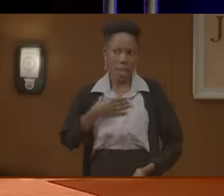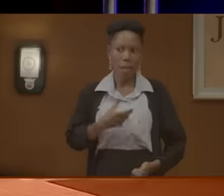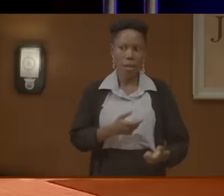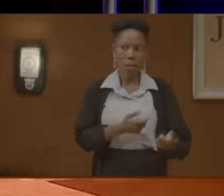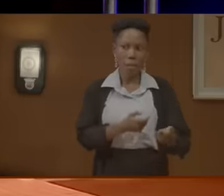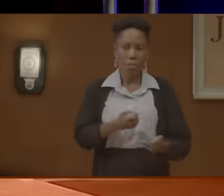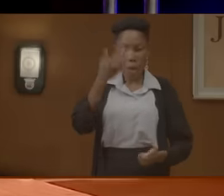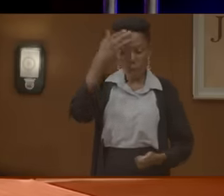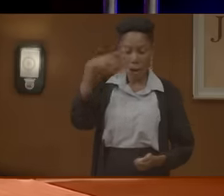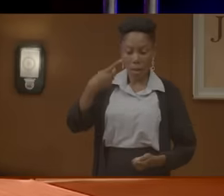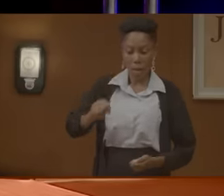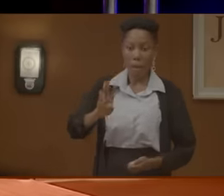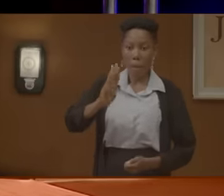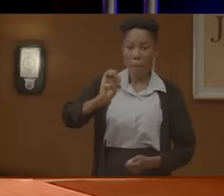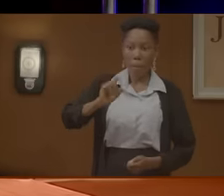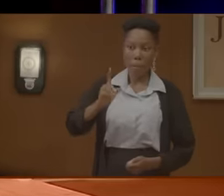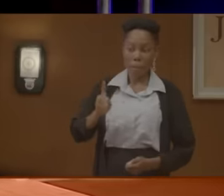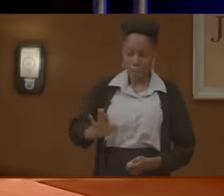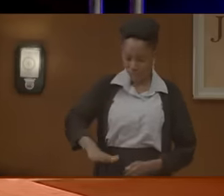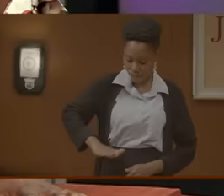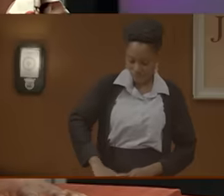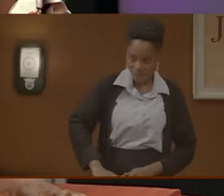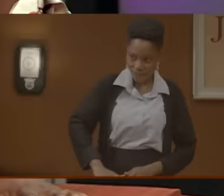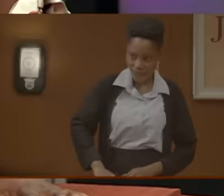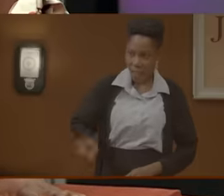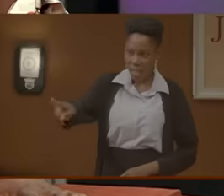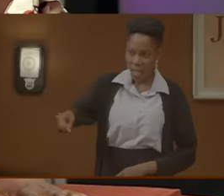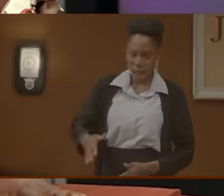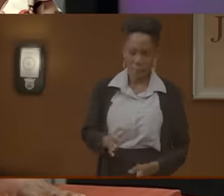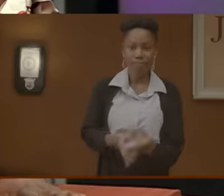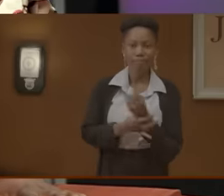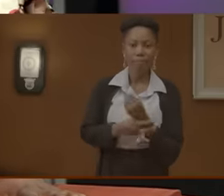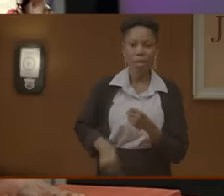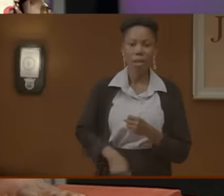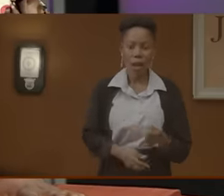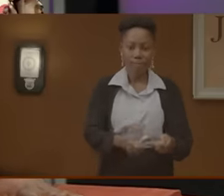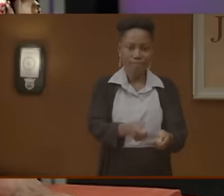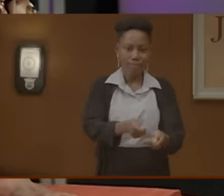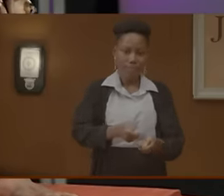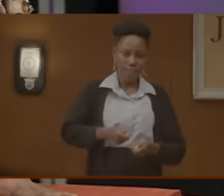is high as this. He dragged my leg. He said he must kill me today.